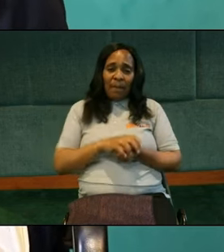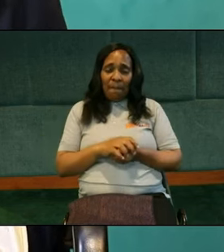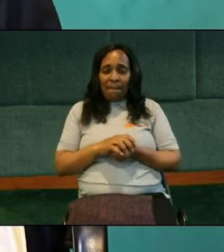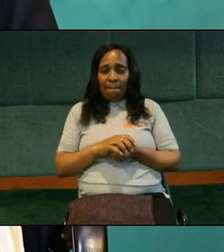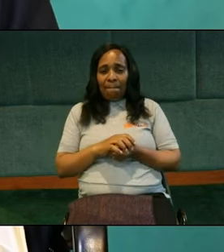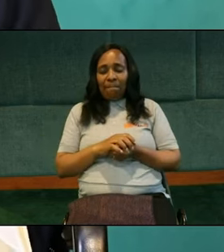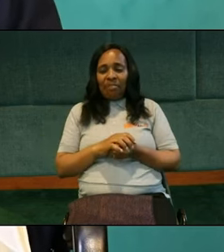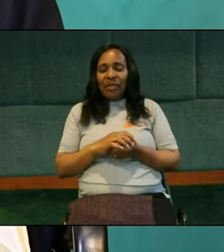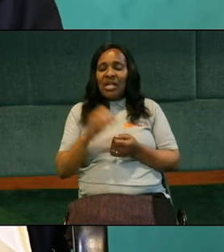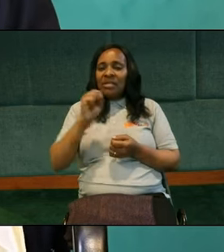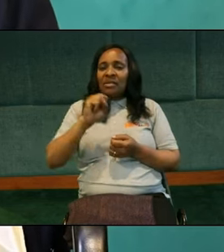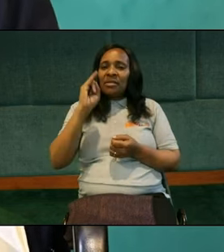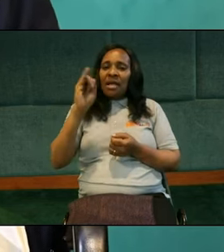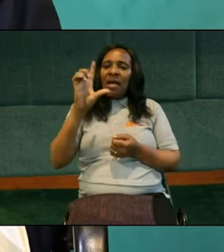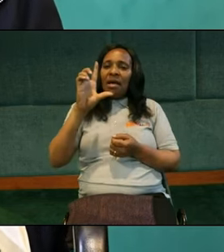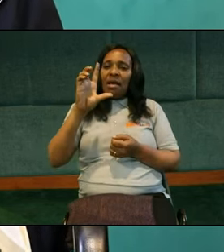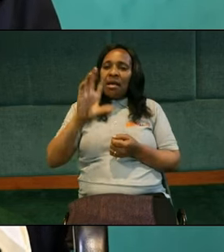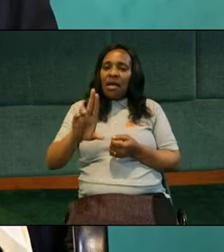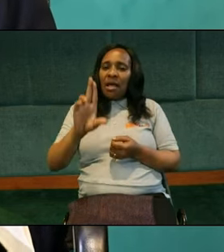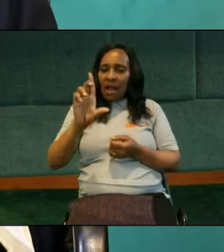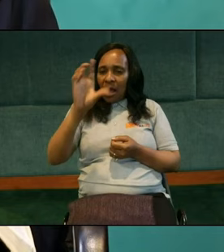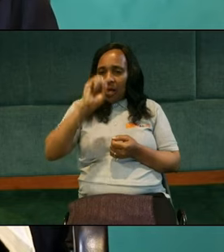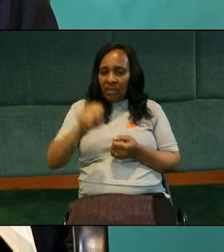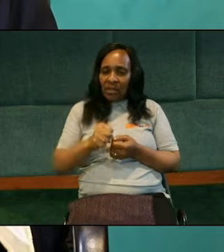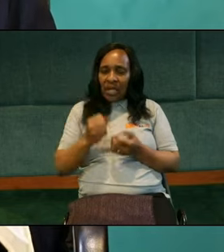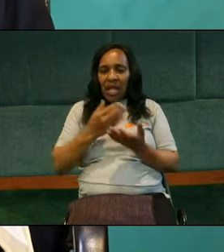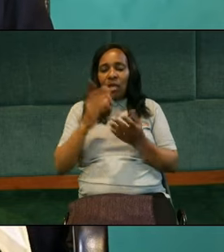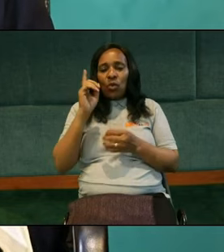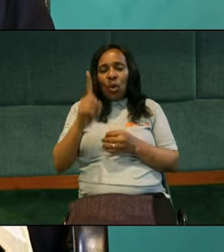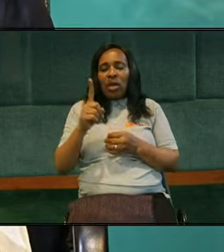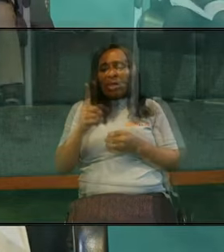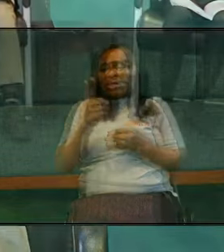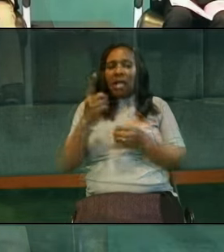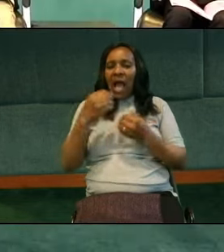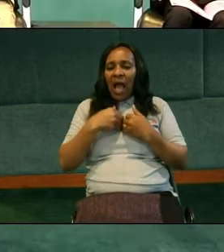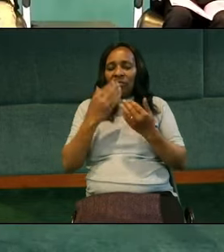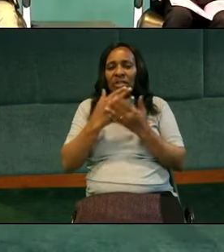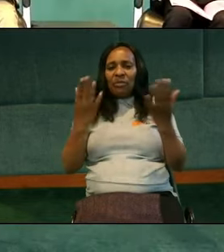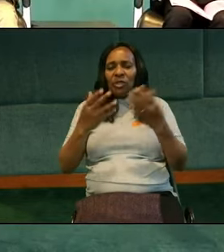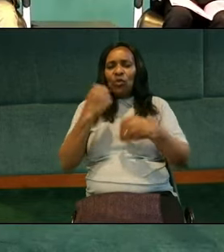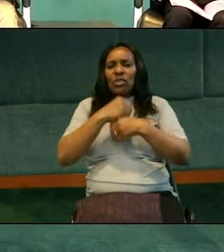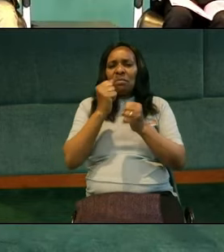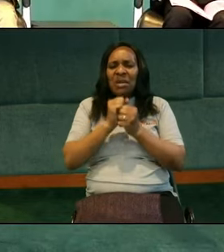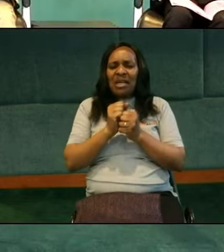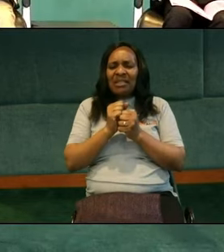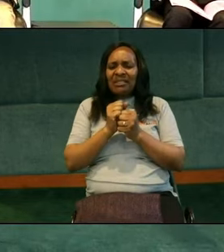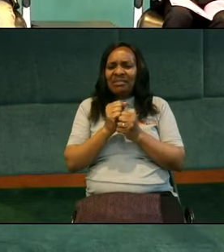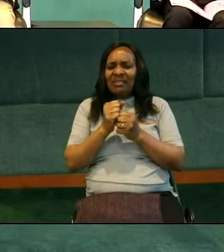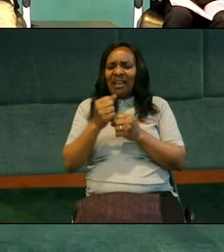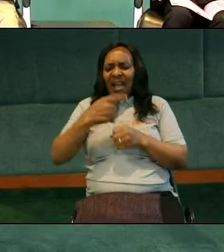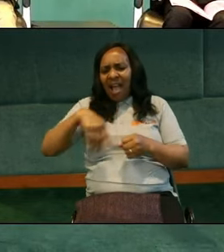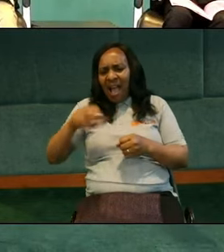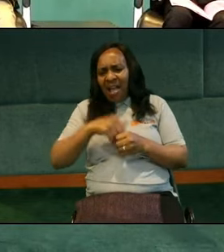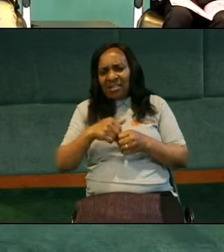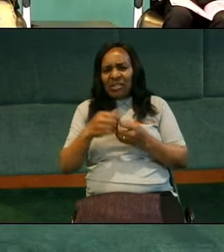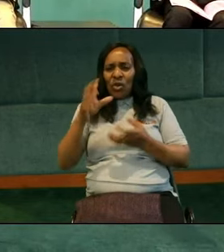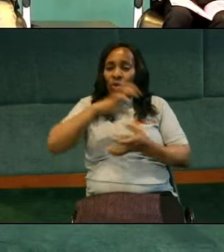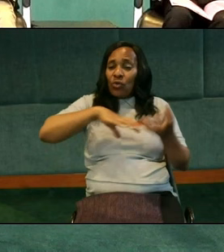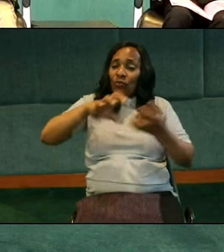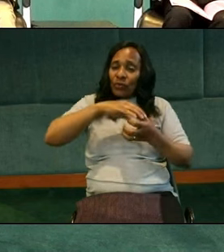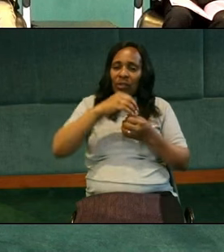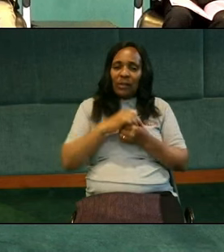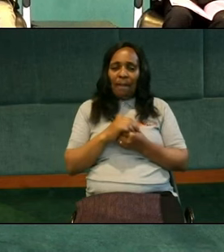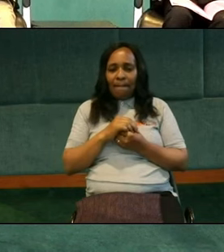Finley or Silas or Irvin, anyone has any things that you think may make you dizzy? What are some of the things that may lead you away from God?